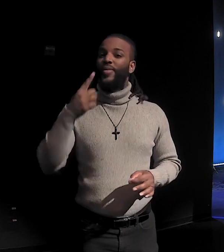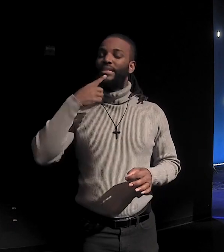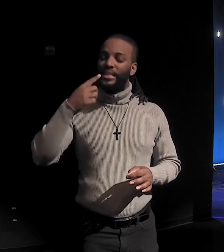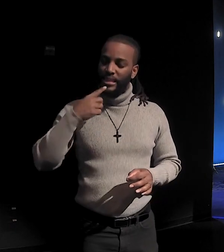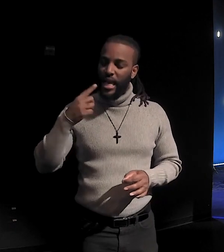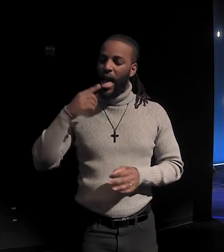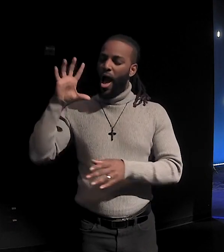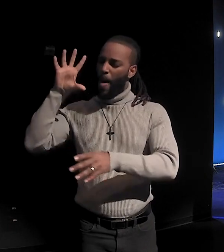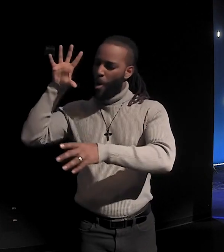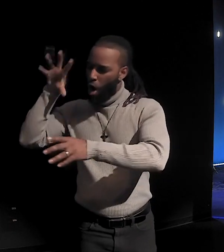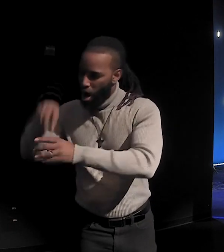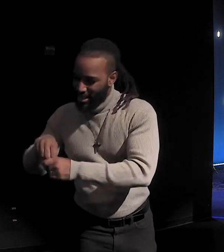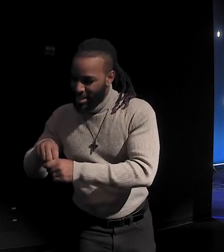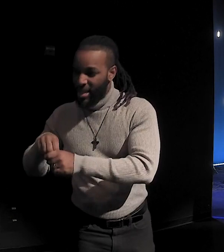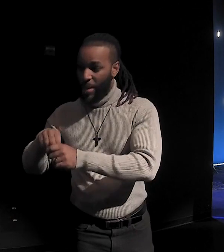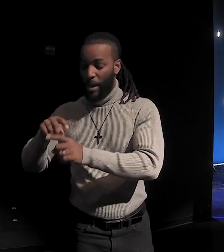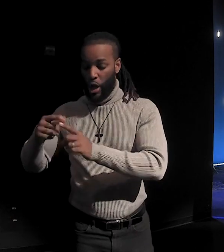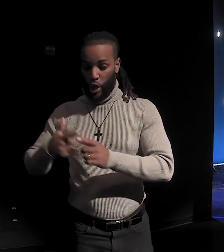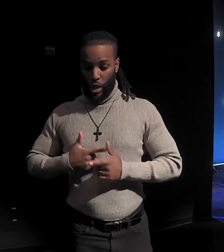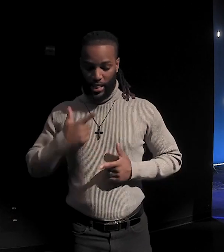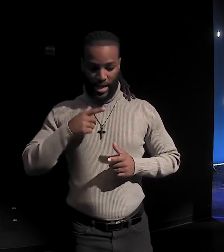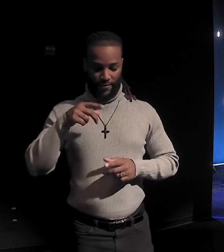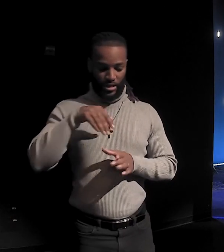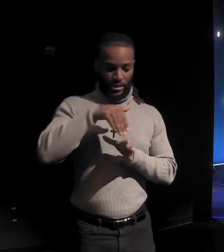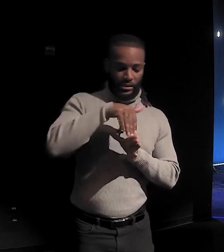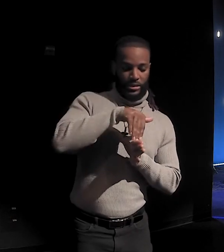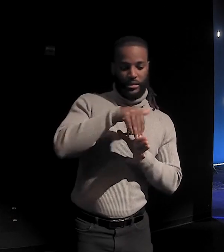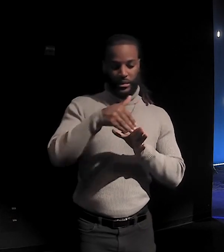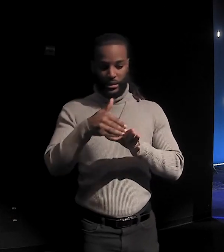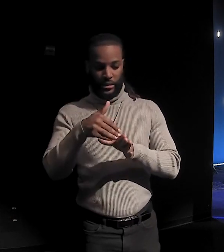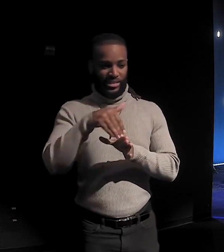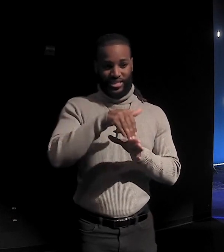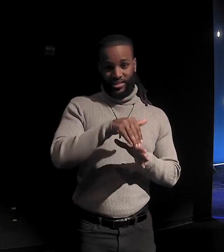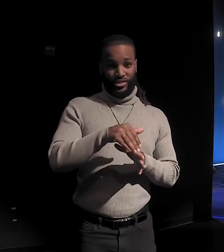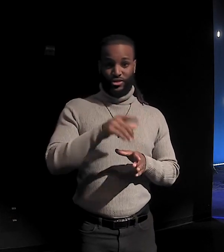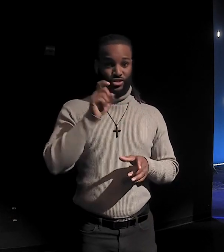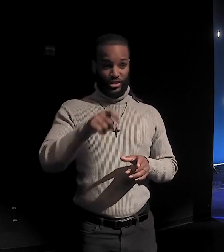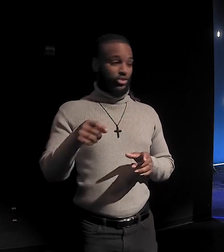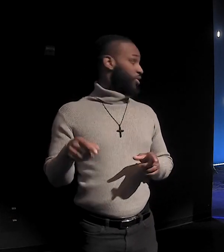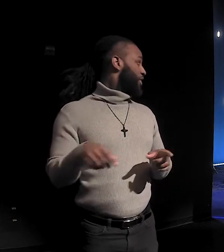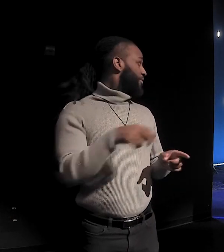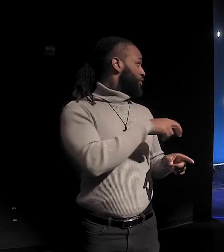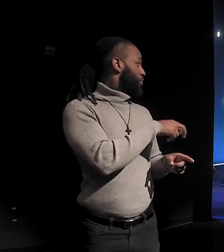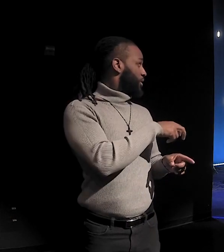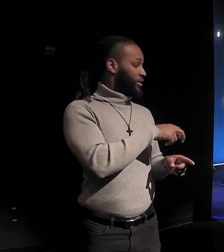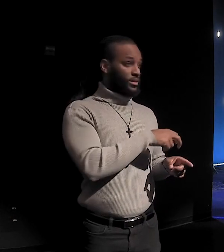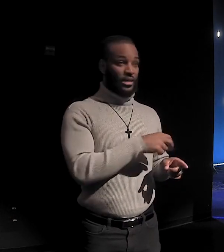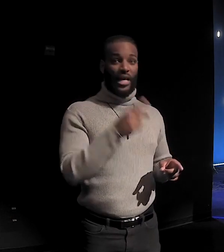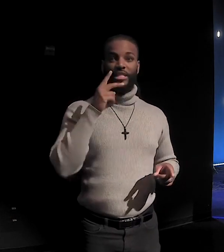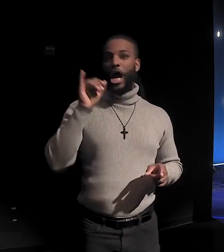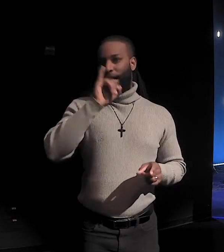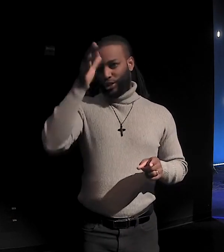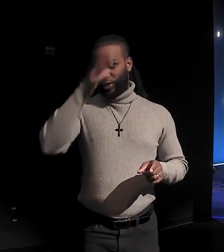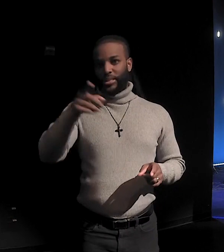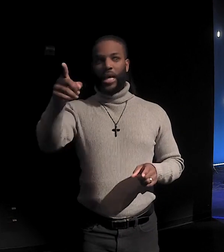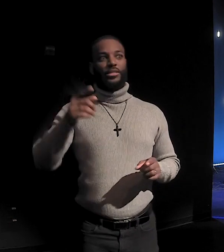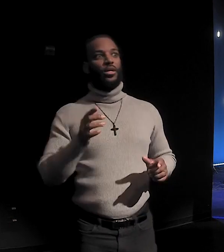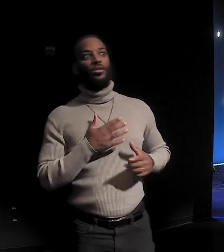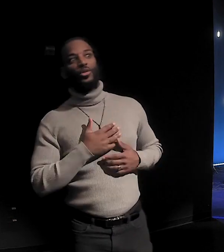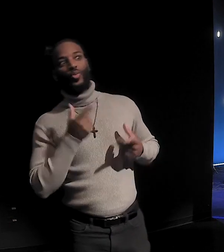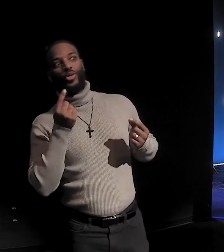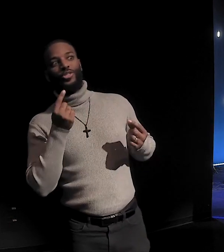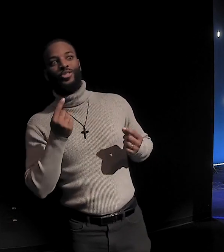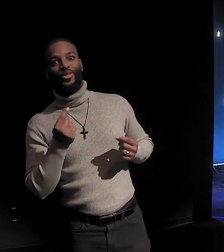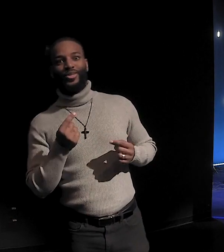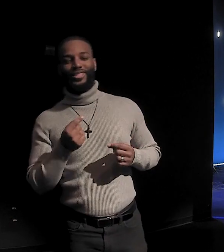I'm all in, but we live, and we're going to split. You're actually more honest if you live this way. I see Glenn Dries, our insurance guy over here, going, what is going on